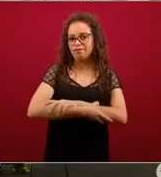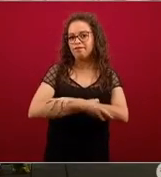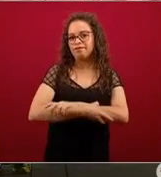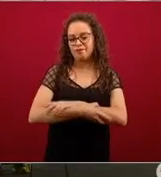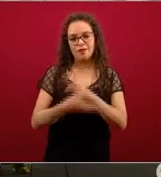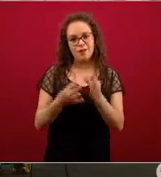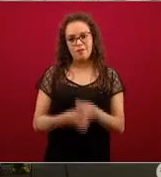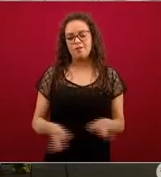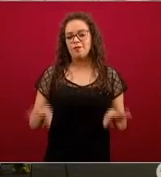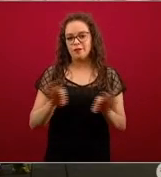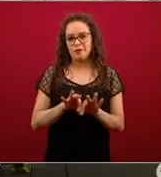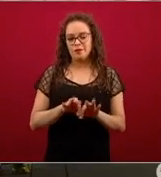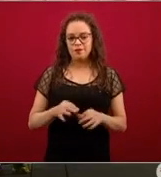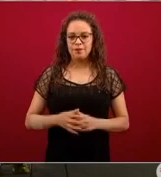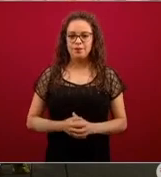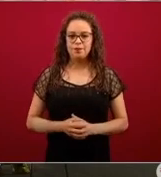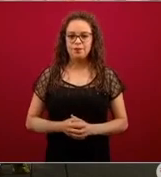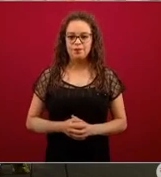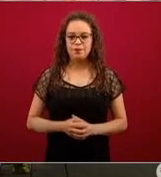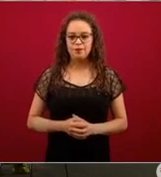and creating a sense of unity.